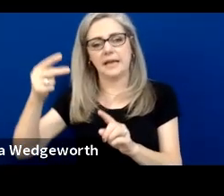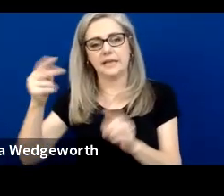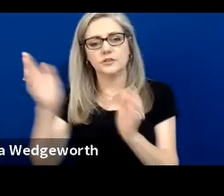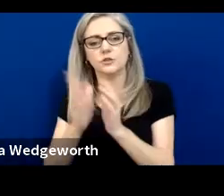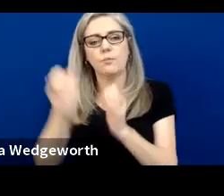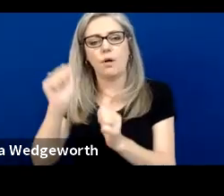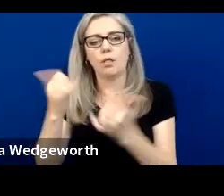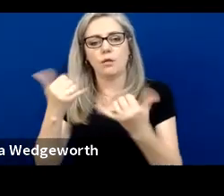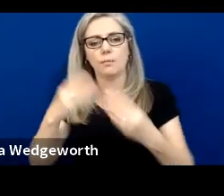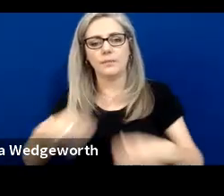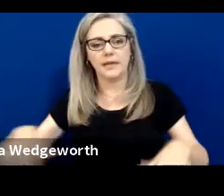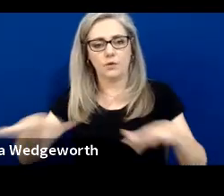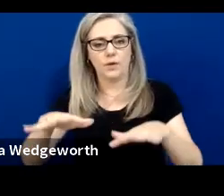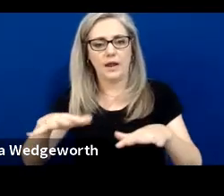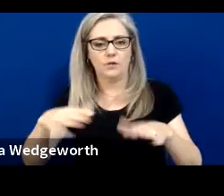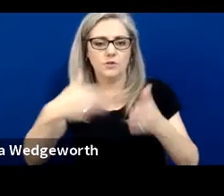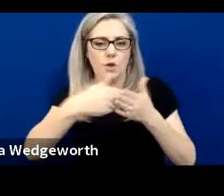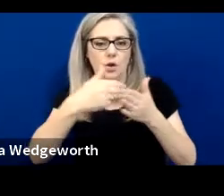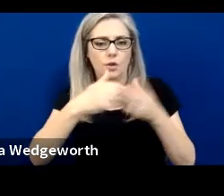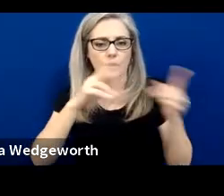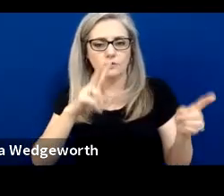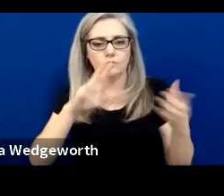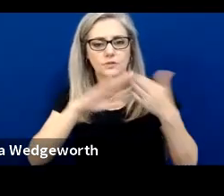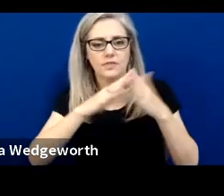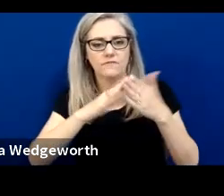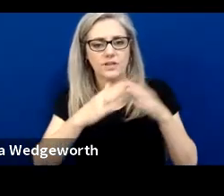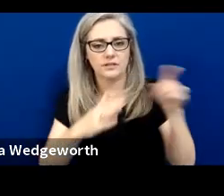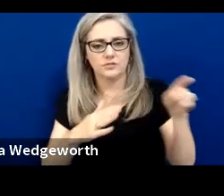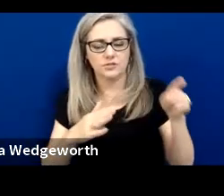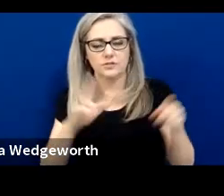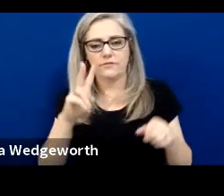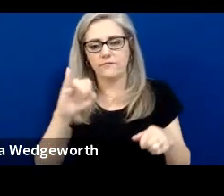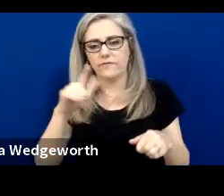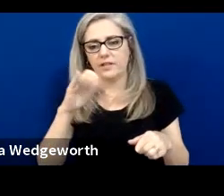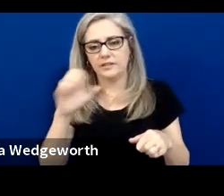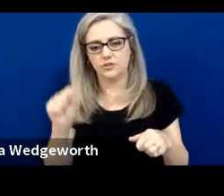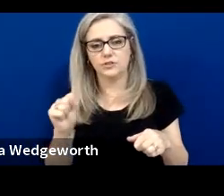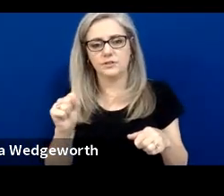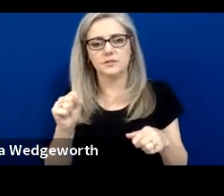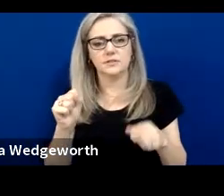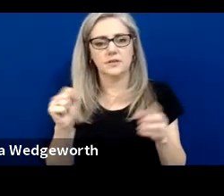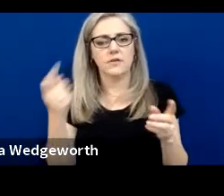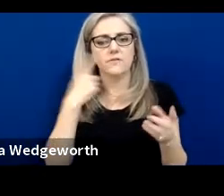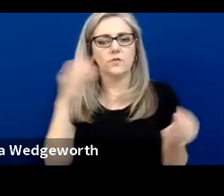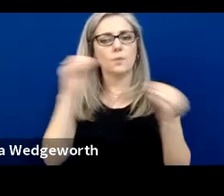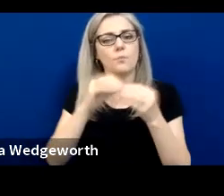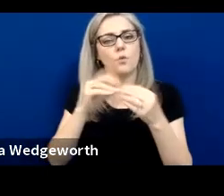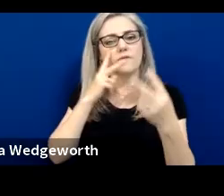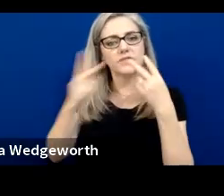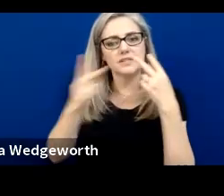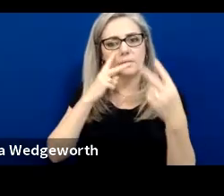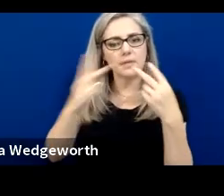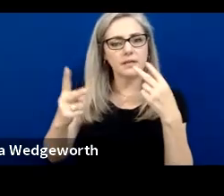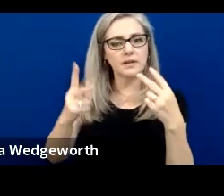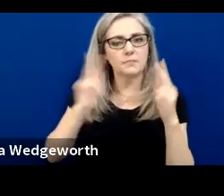the villages for, as Jeremy mentioned, for better site visibility and draw into the park. And so we'll